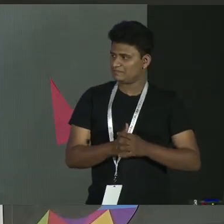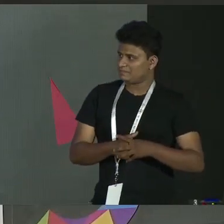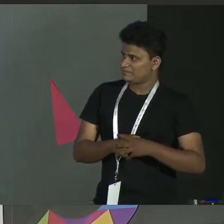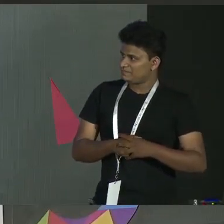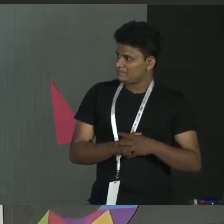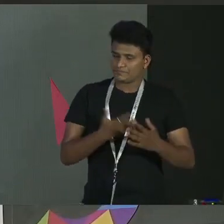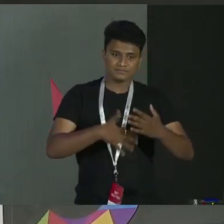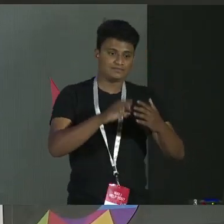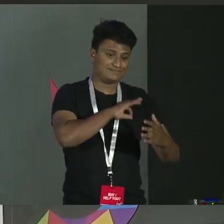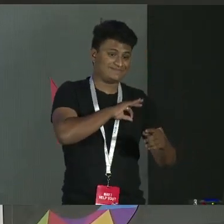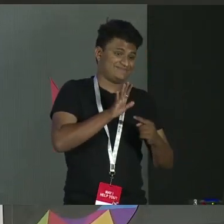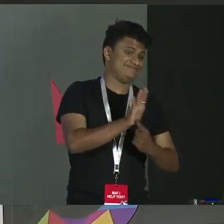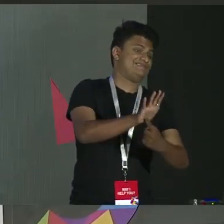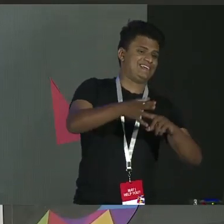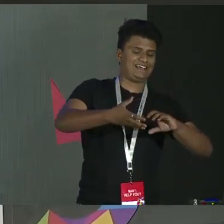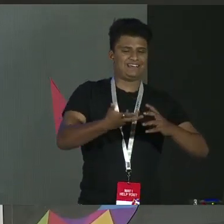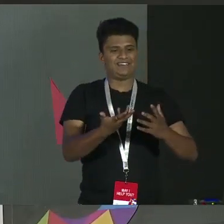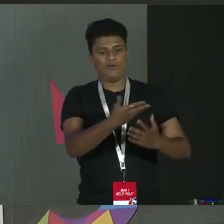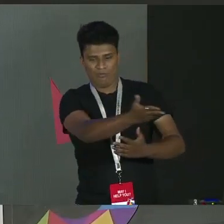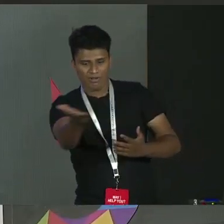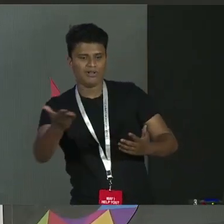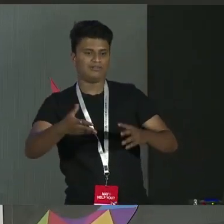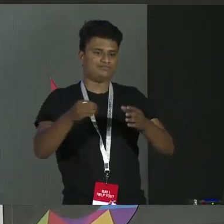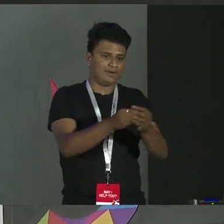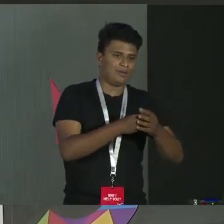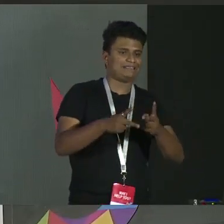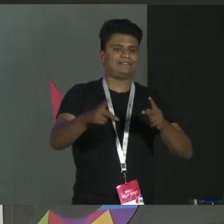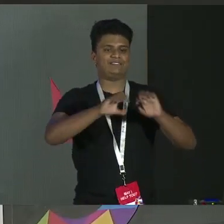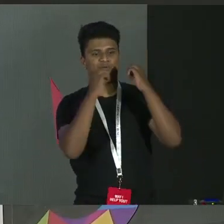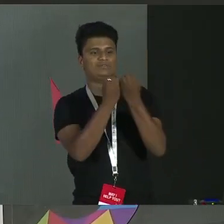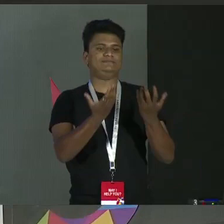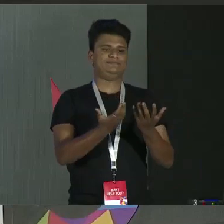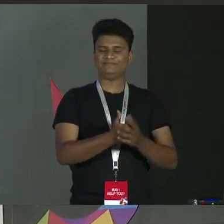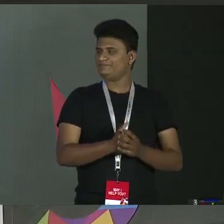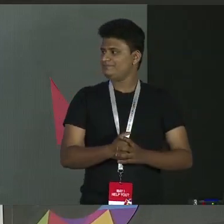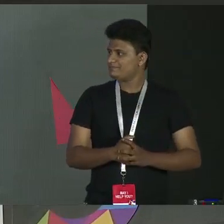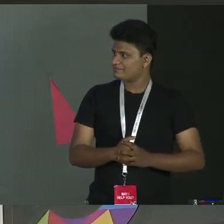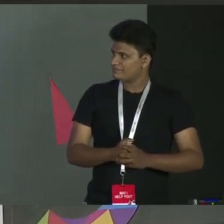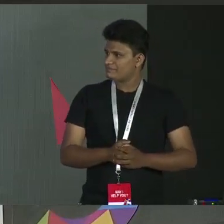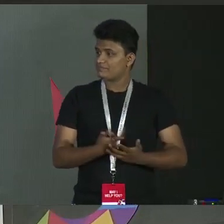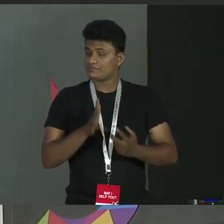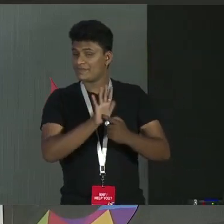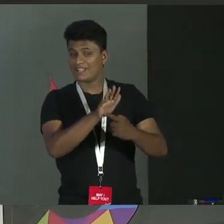benefit our communities, and it's up to communities to choose to be inclusive.